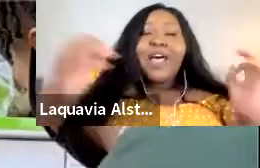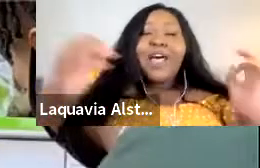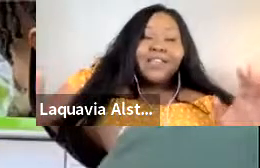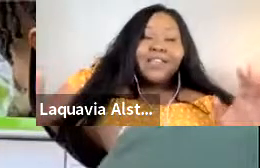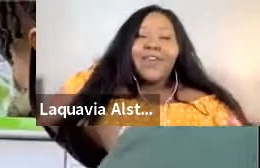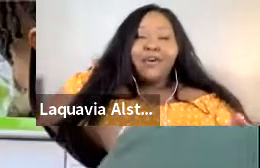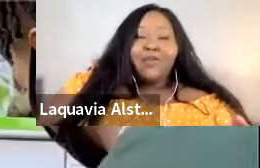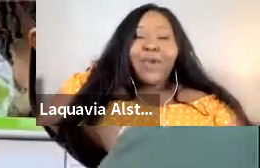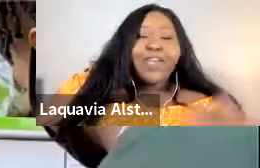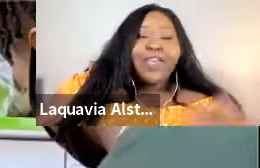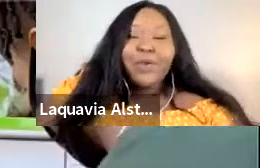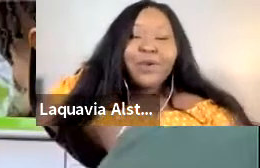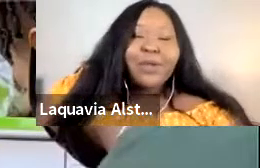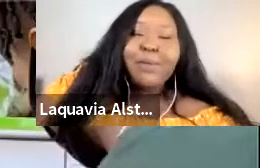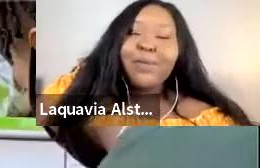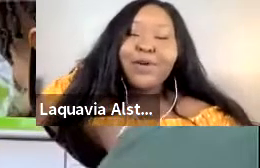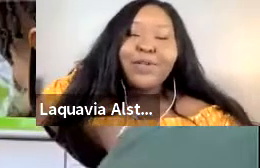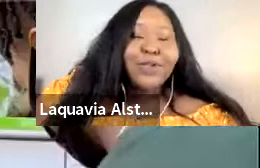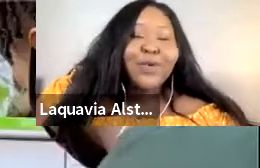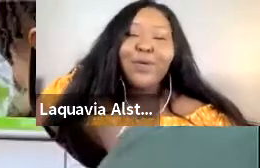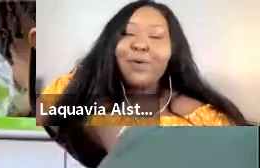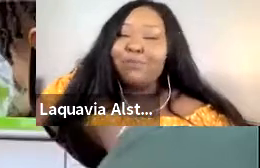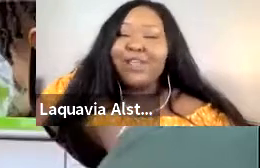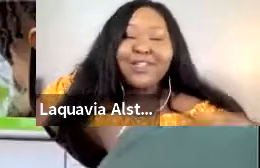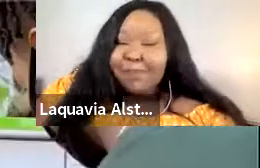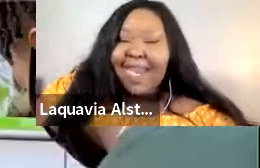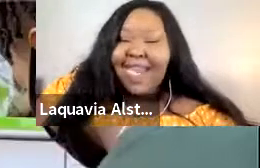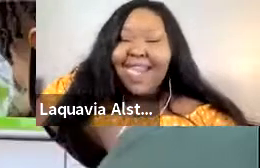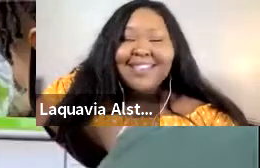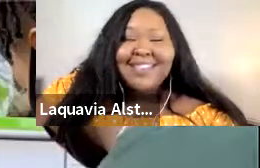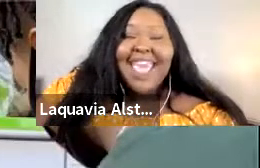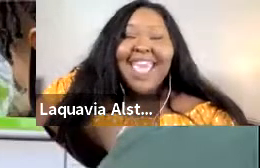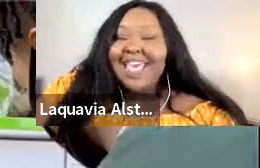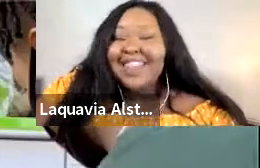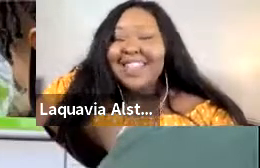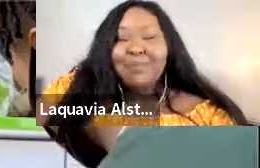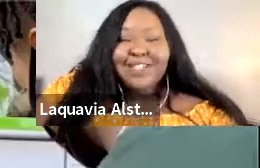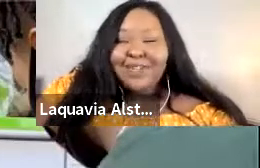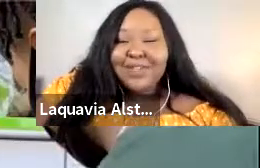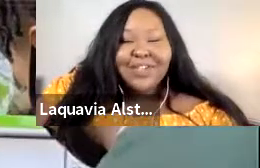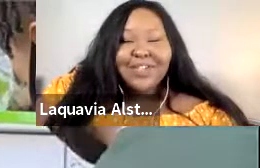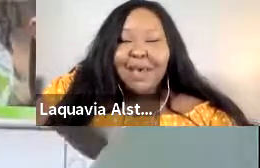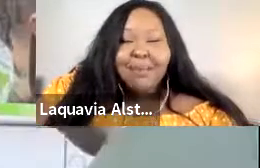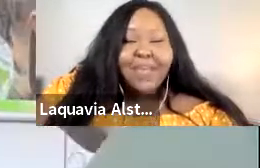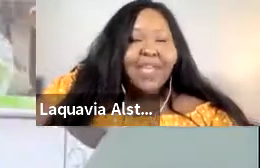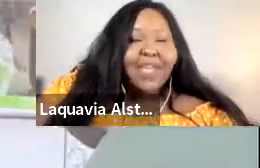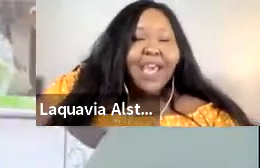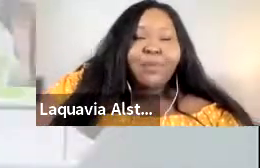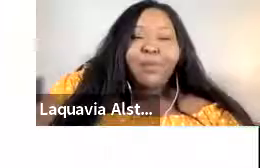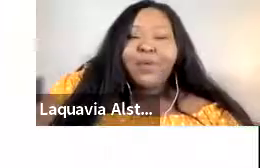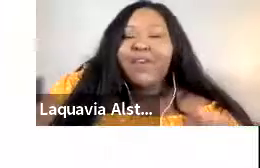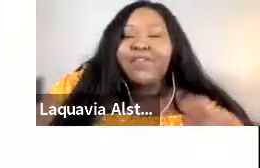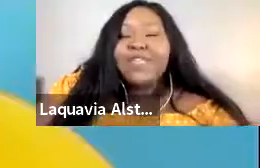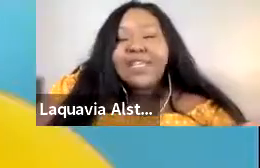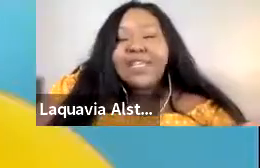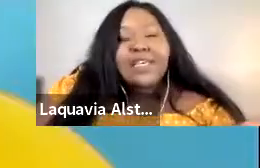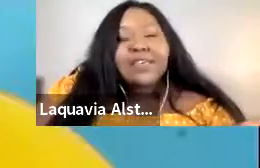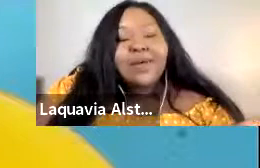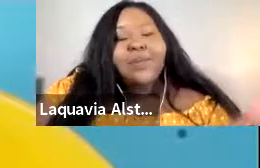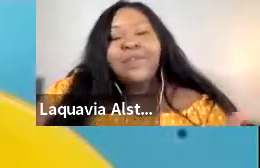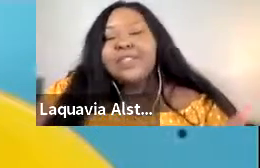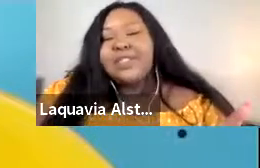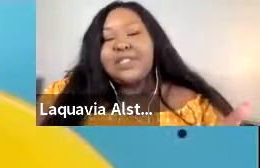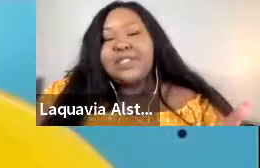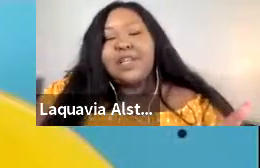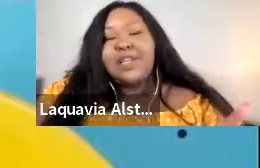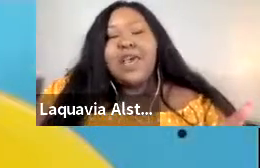have lots of regular community members who bring their shopping bags and they plan to do their shopping. We have